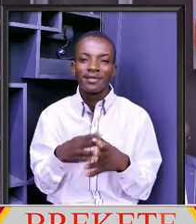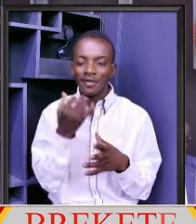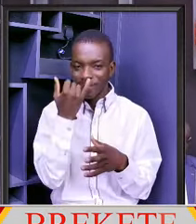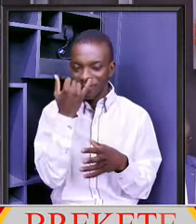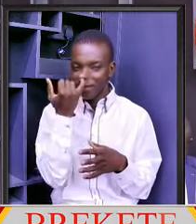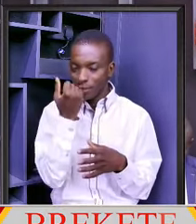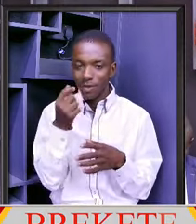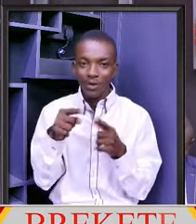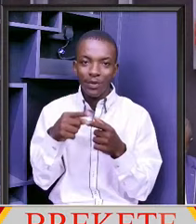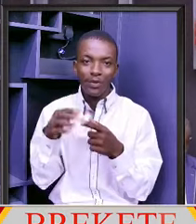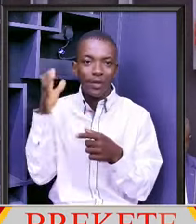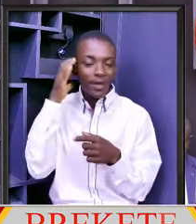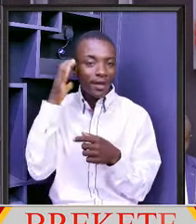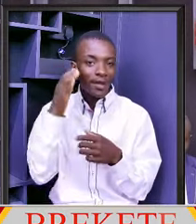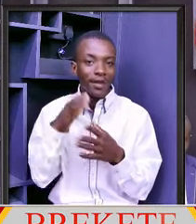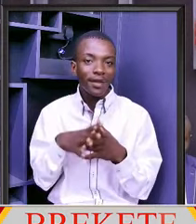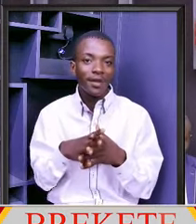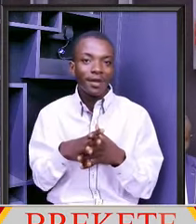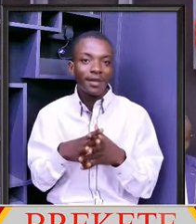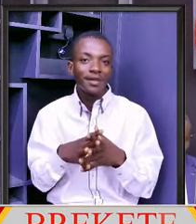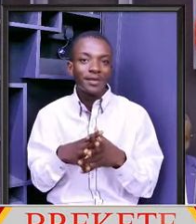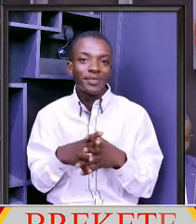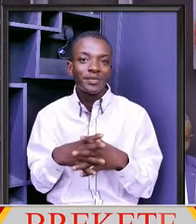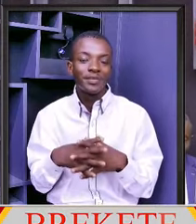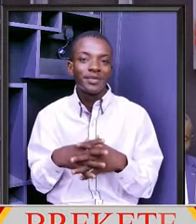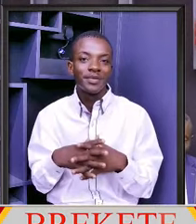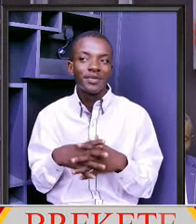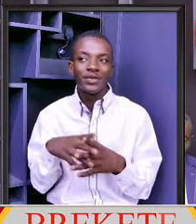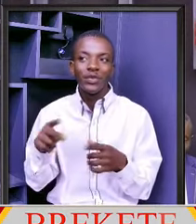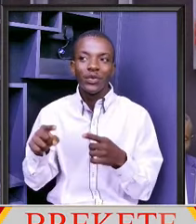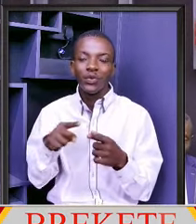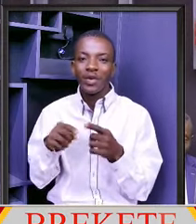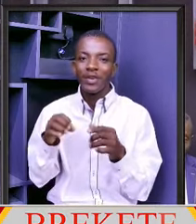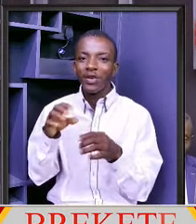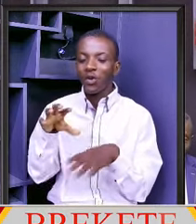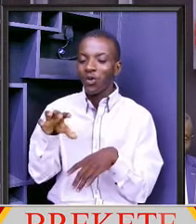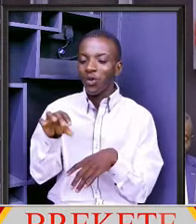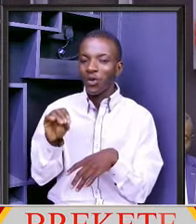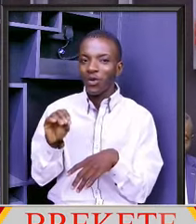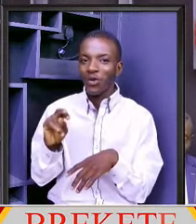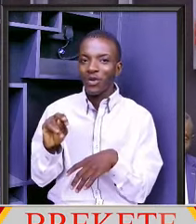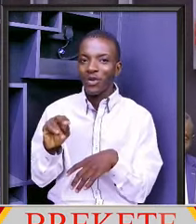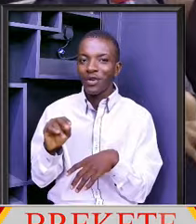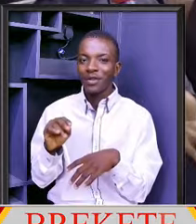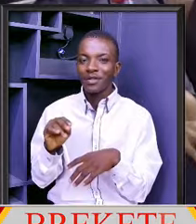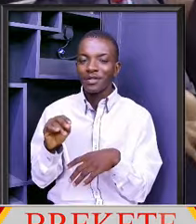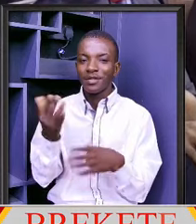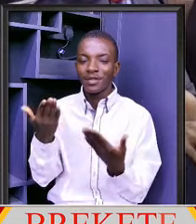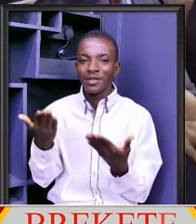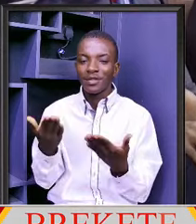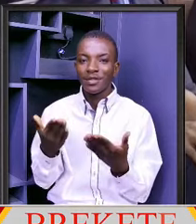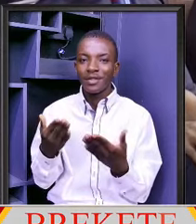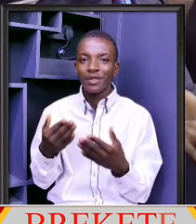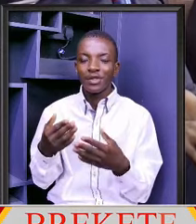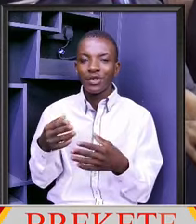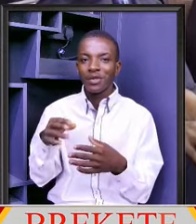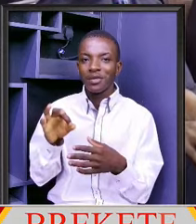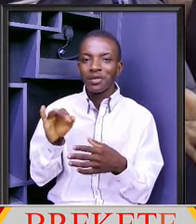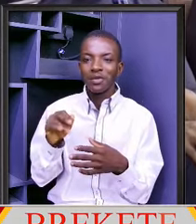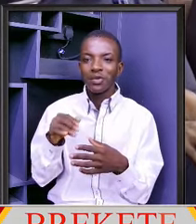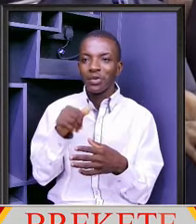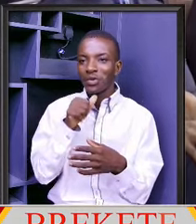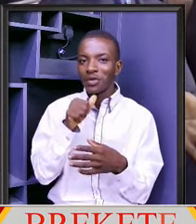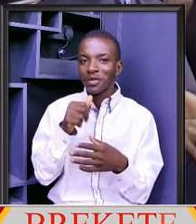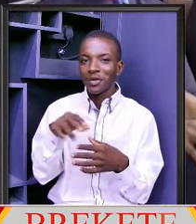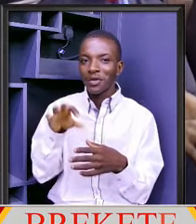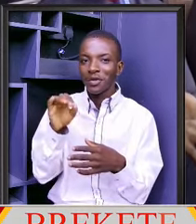you hear sound. I honor to prove her right. And now when the honor hear sound come. You for honor. When the